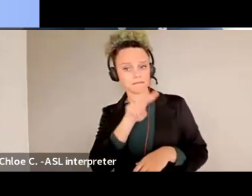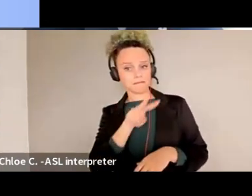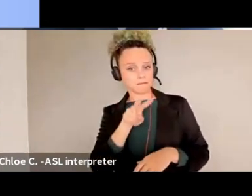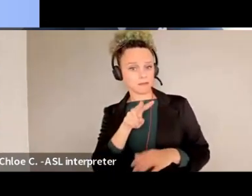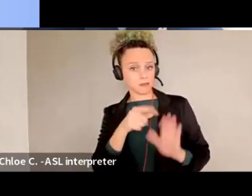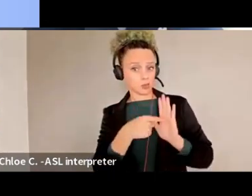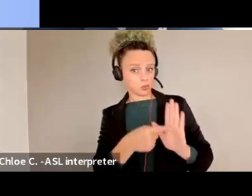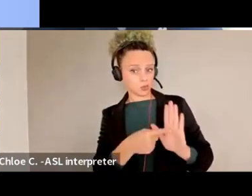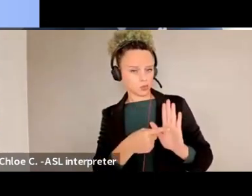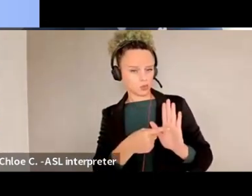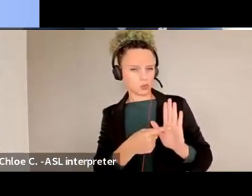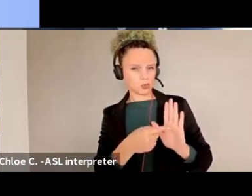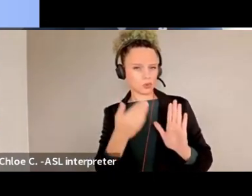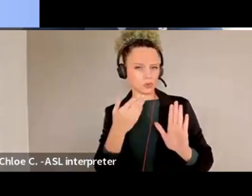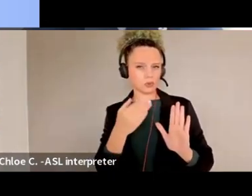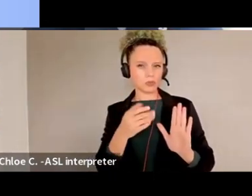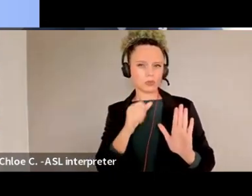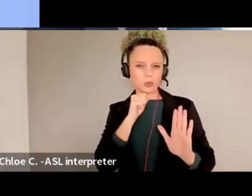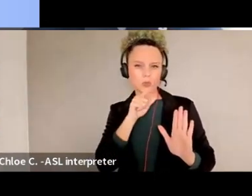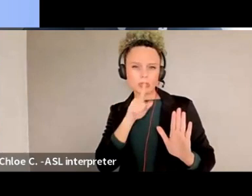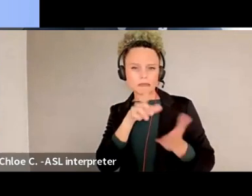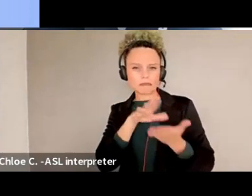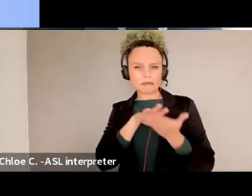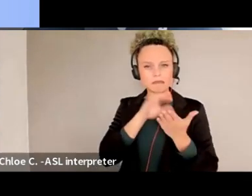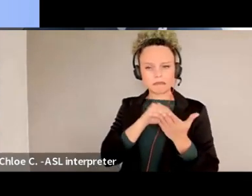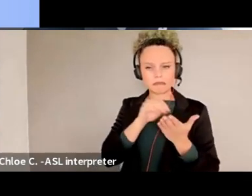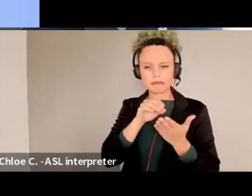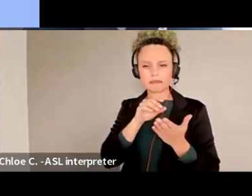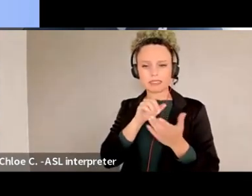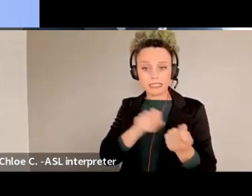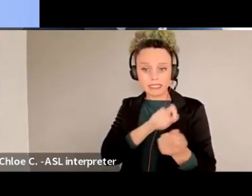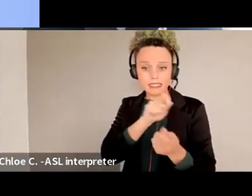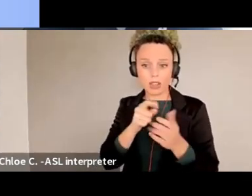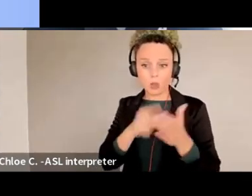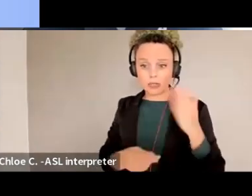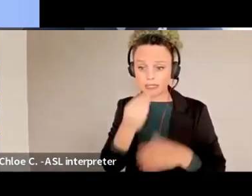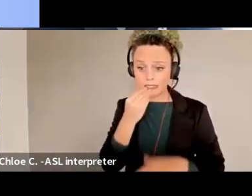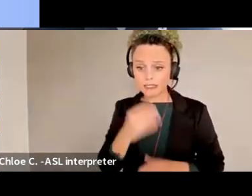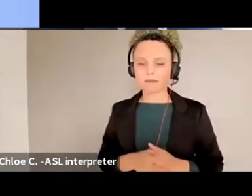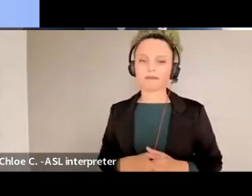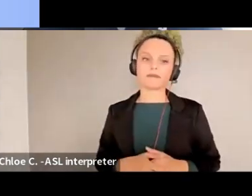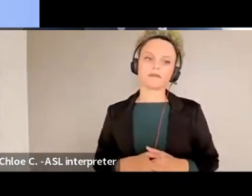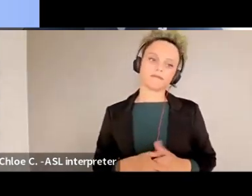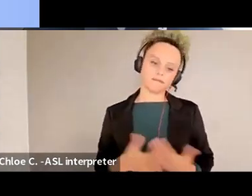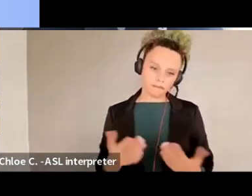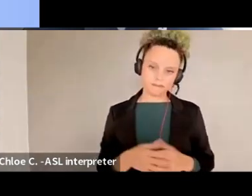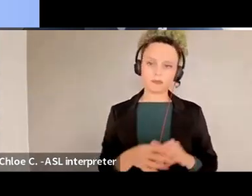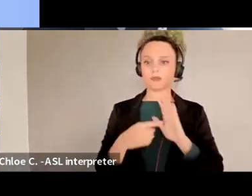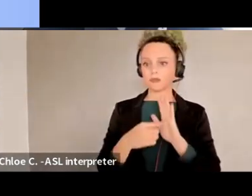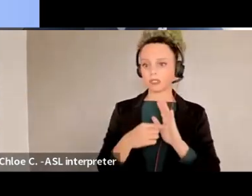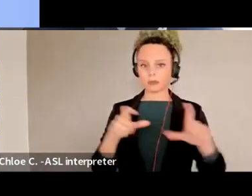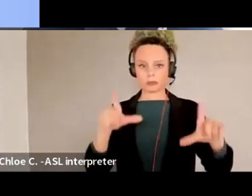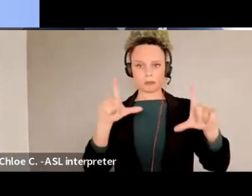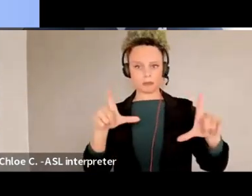You also don't really learn exactly what to eat just by looking at what is shown on the image.